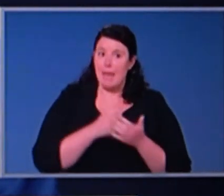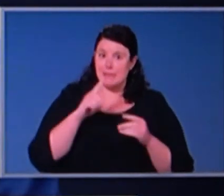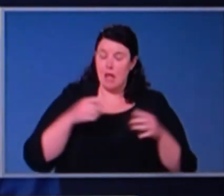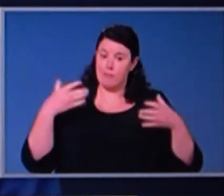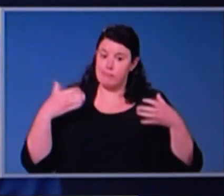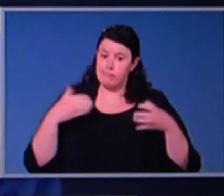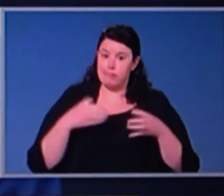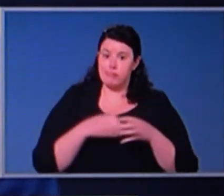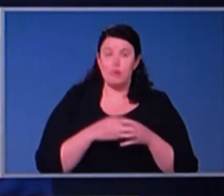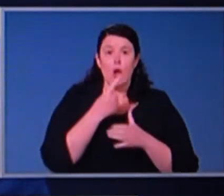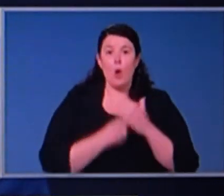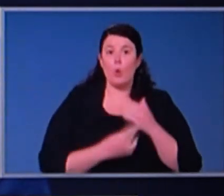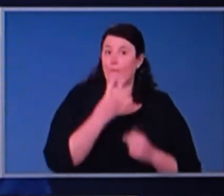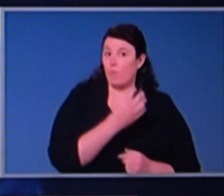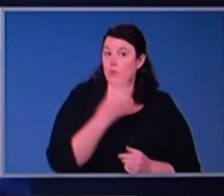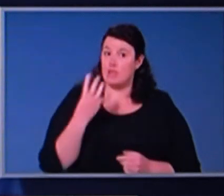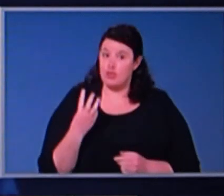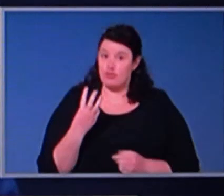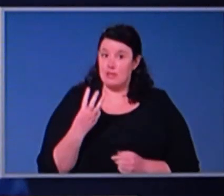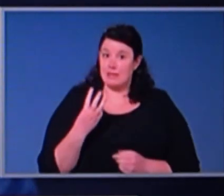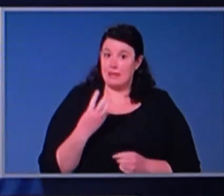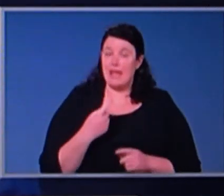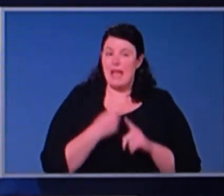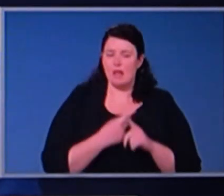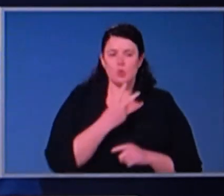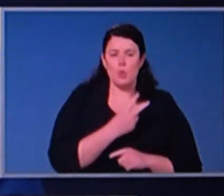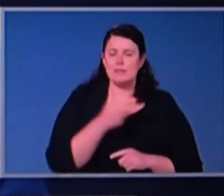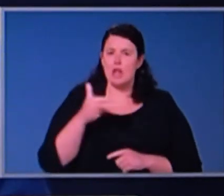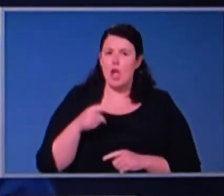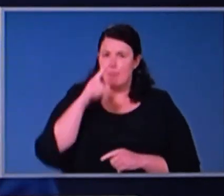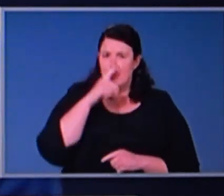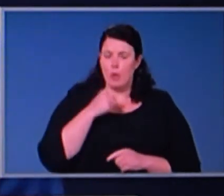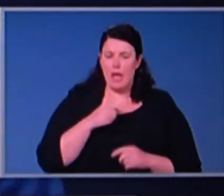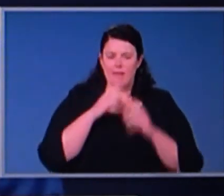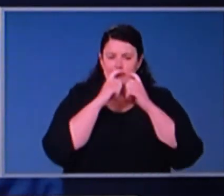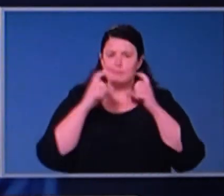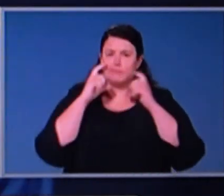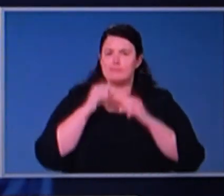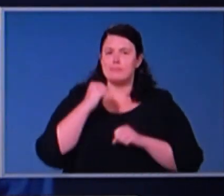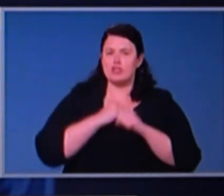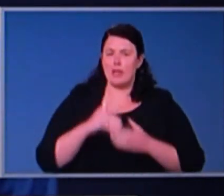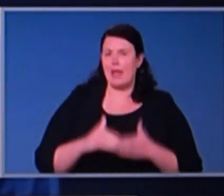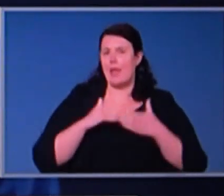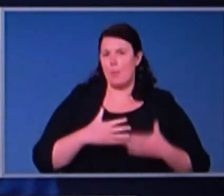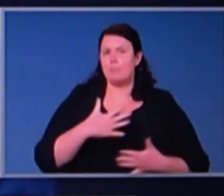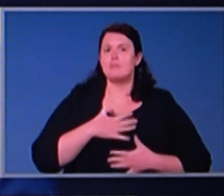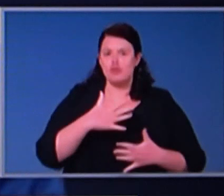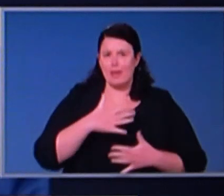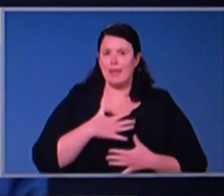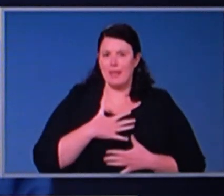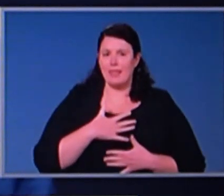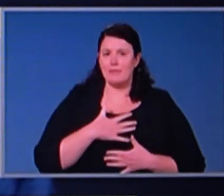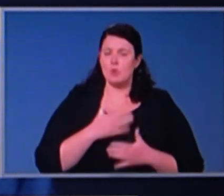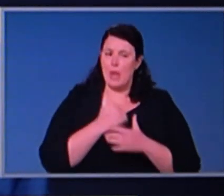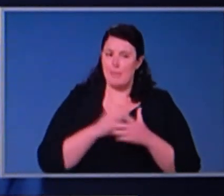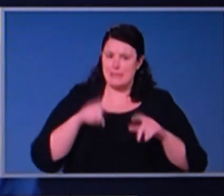43 at the moment, and only 29 people on ventilators. So progressively, those numbers have fallen. And we know that